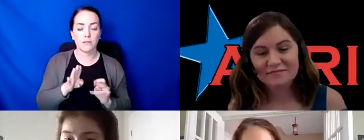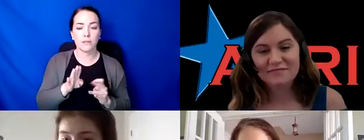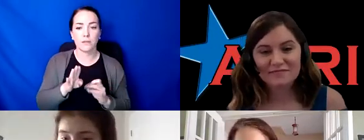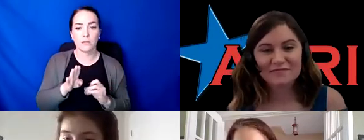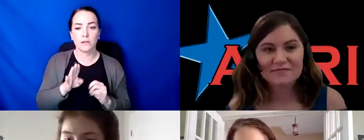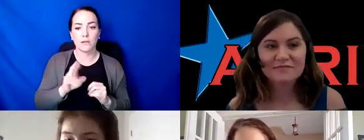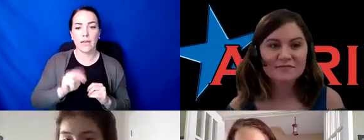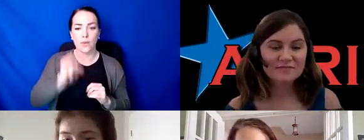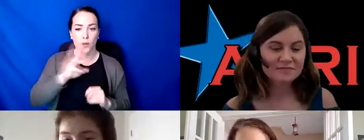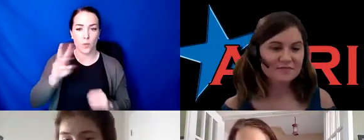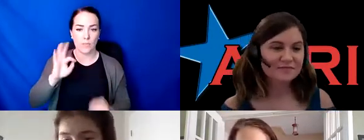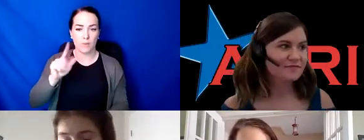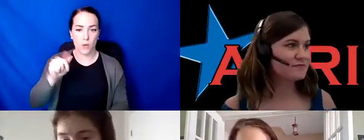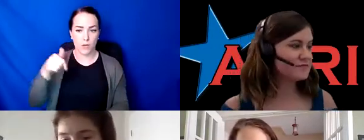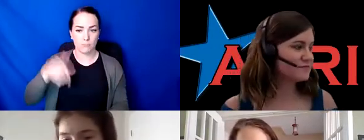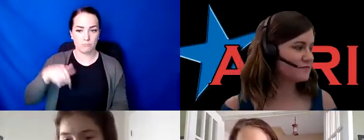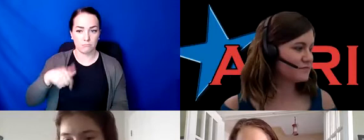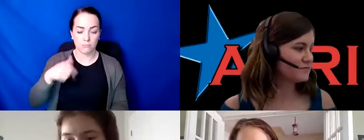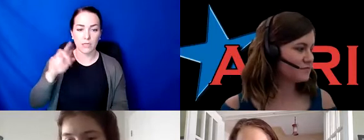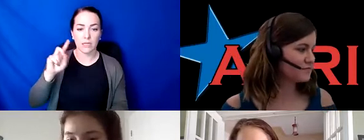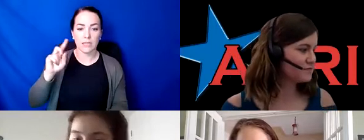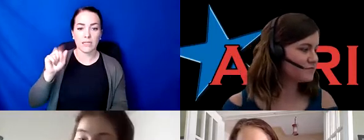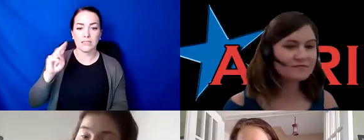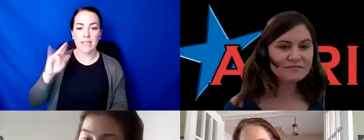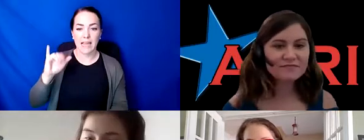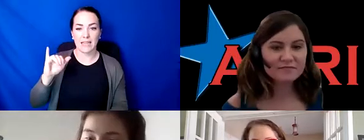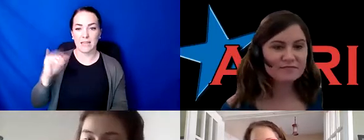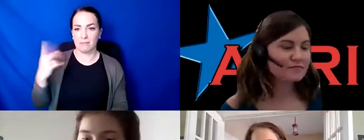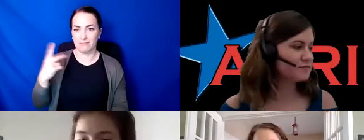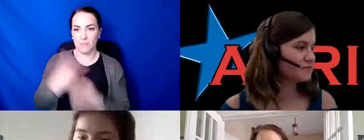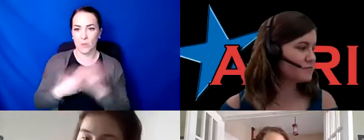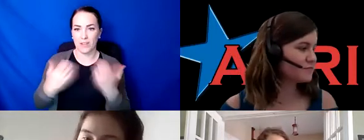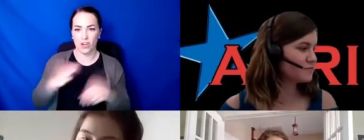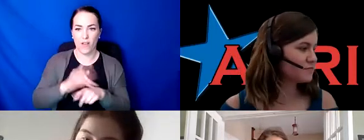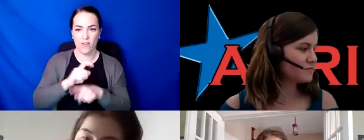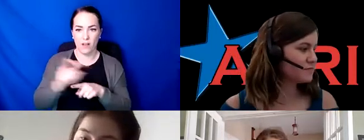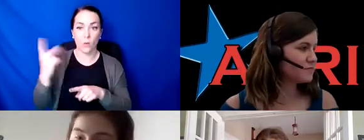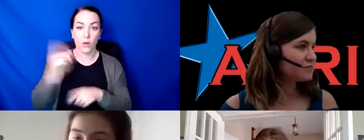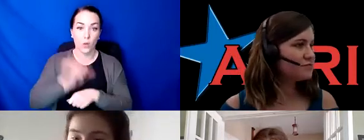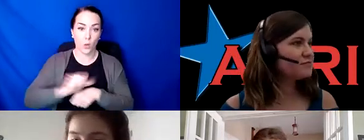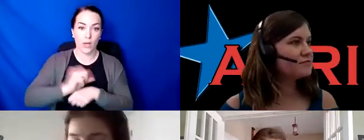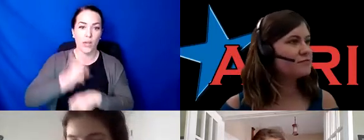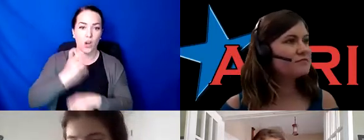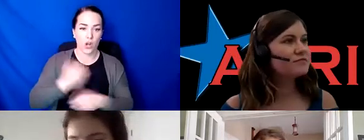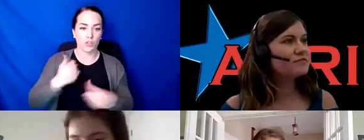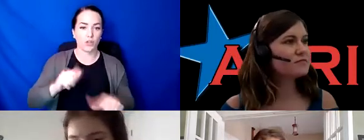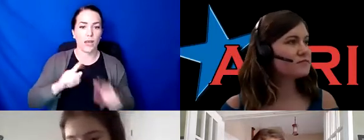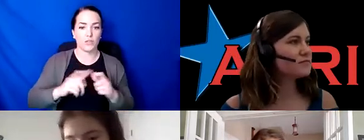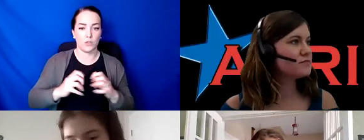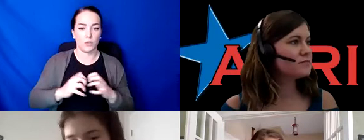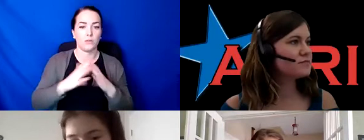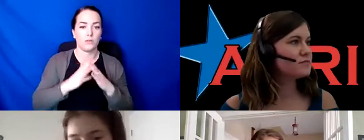Northwest Florida. Danny's on the call as well. We're working really hard at trying to get our youth